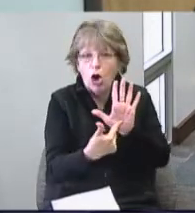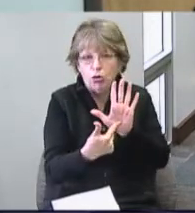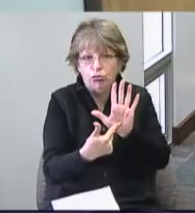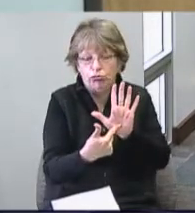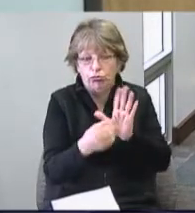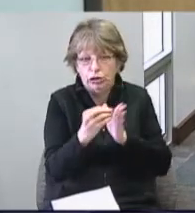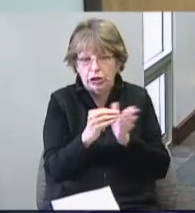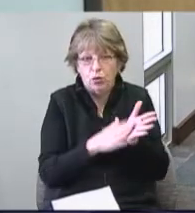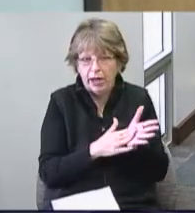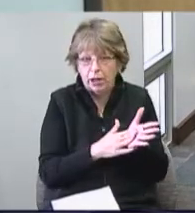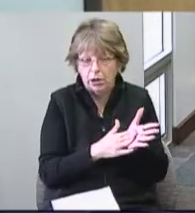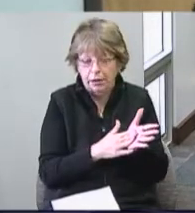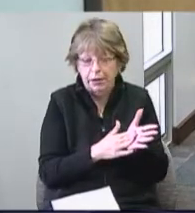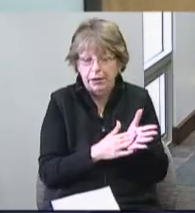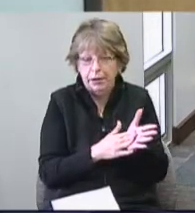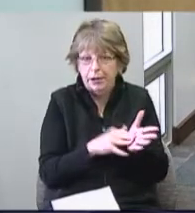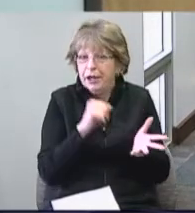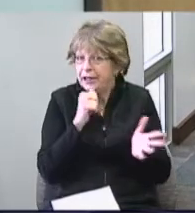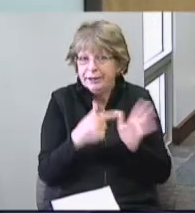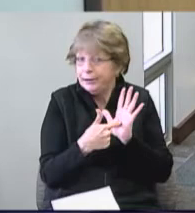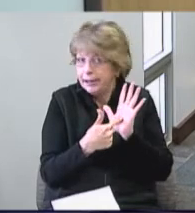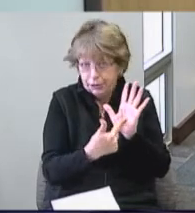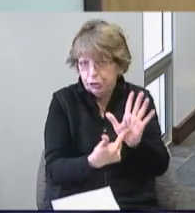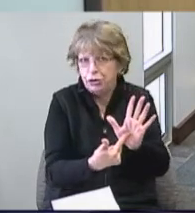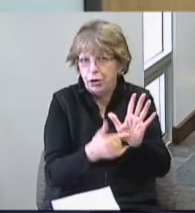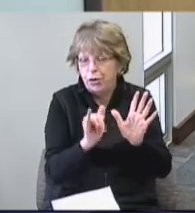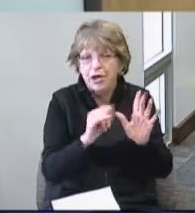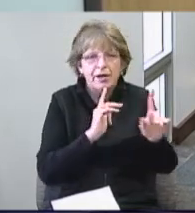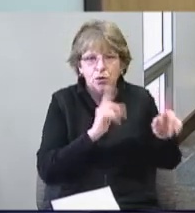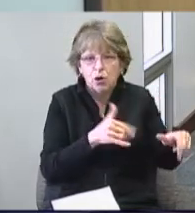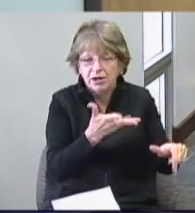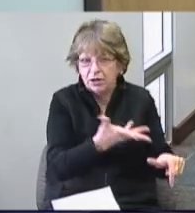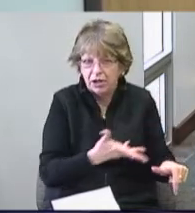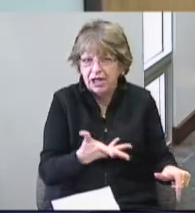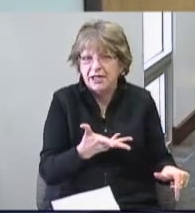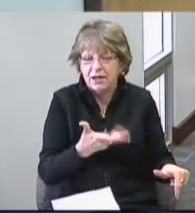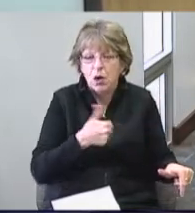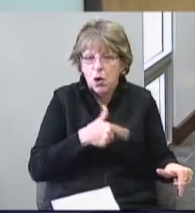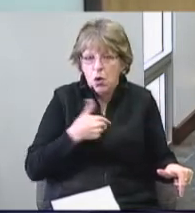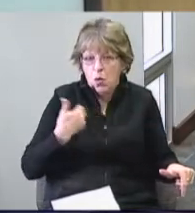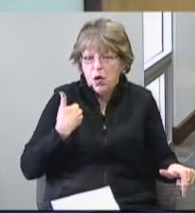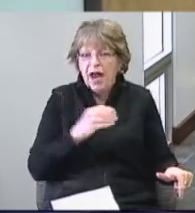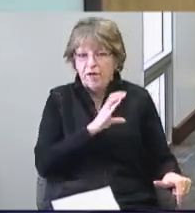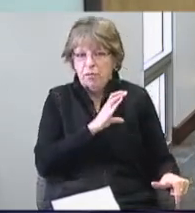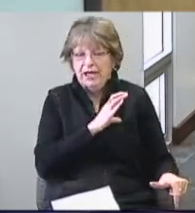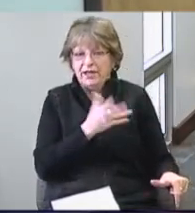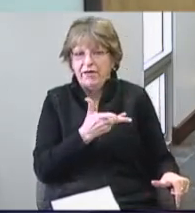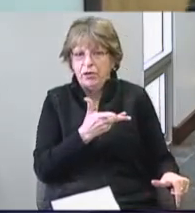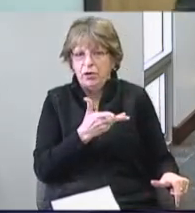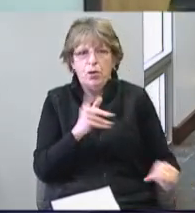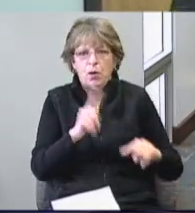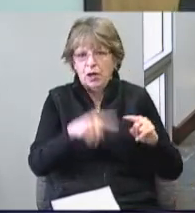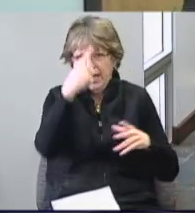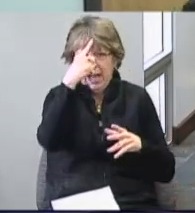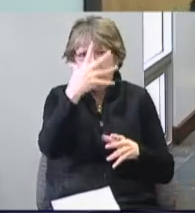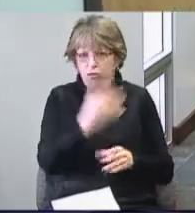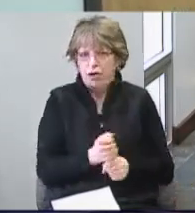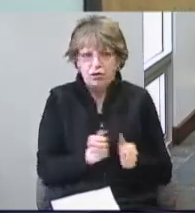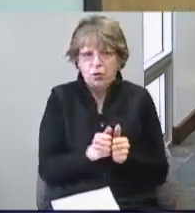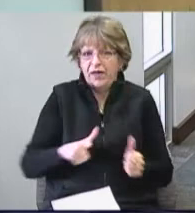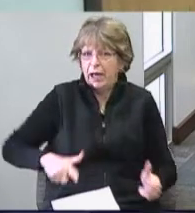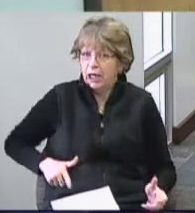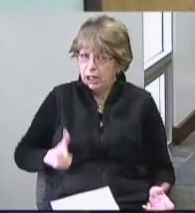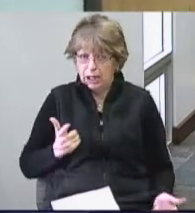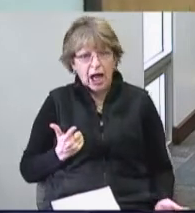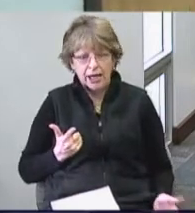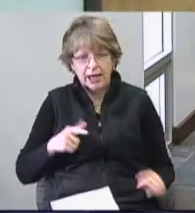The record doesn't show that as a result of this, we have a police officer who can no longer be trusted with a gun, can